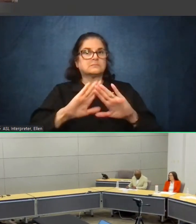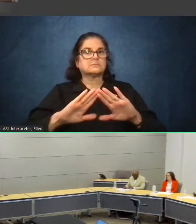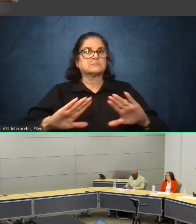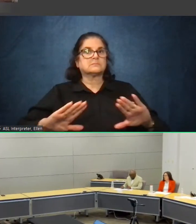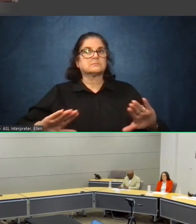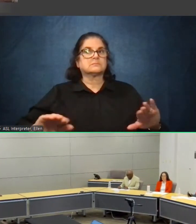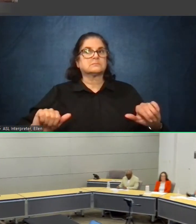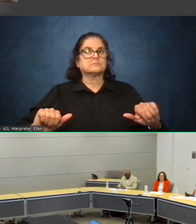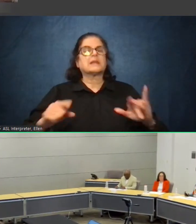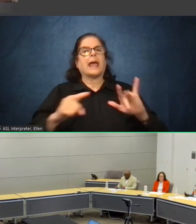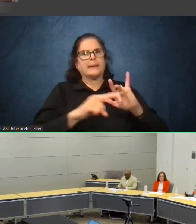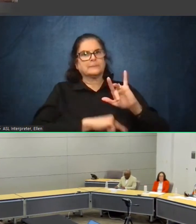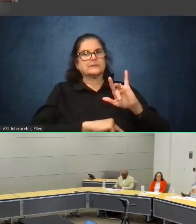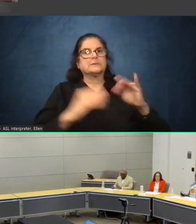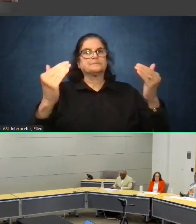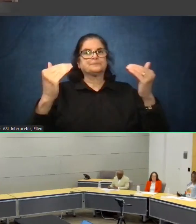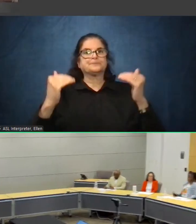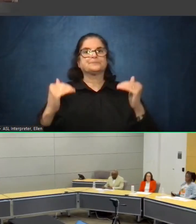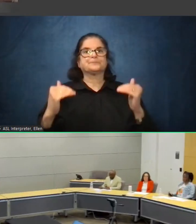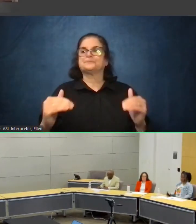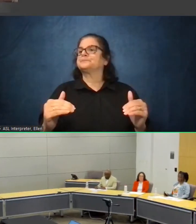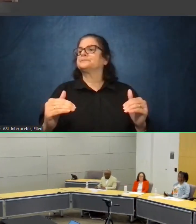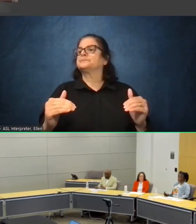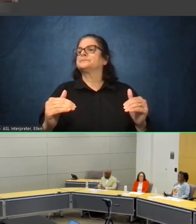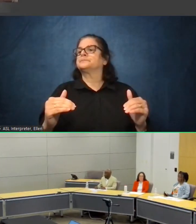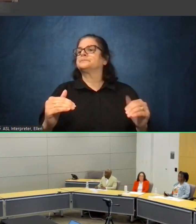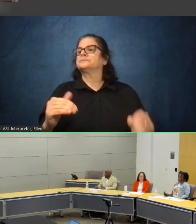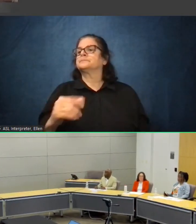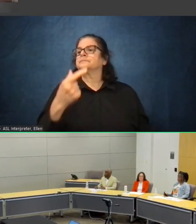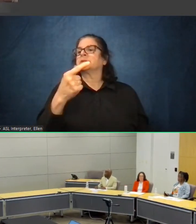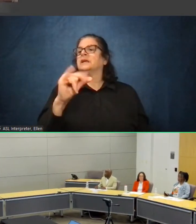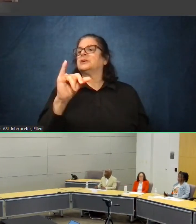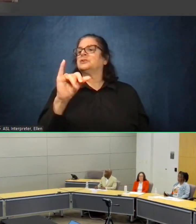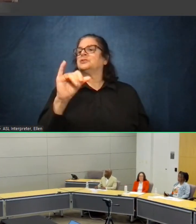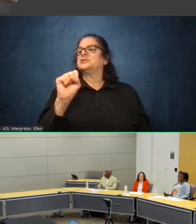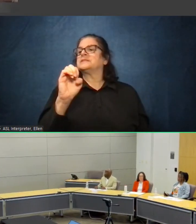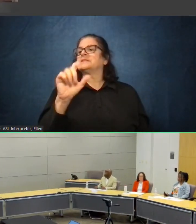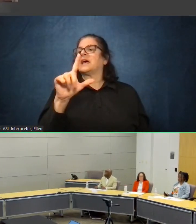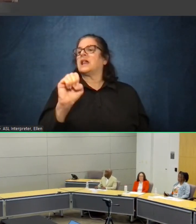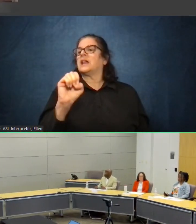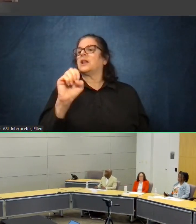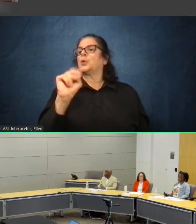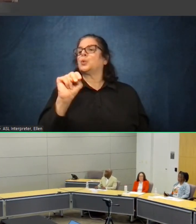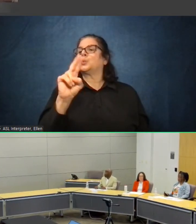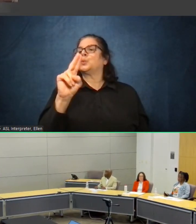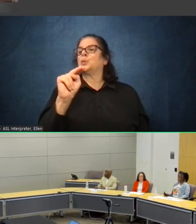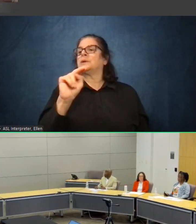He's absent. Giselle Nunes.